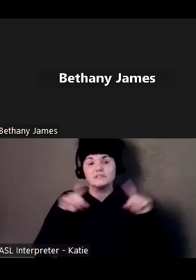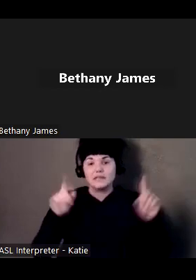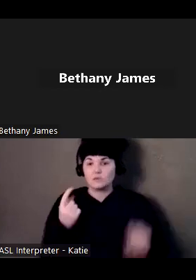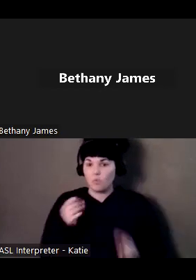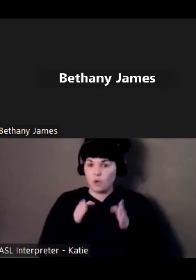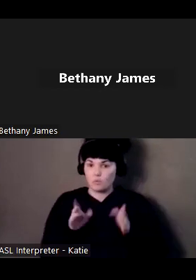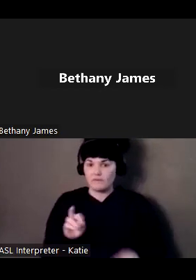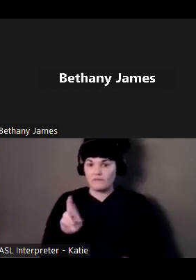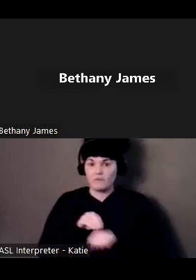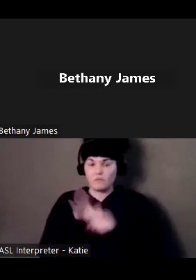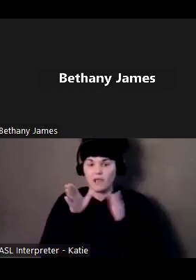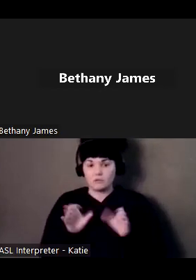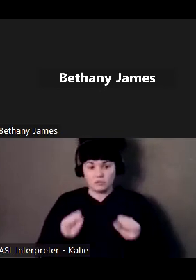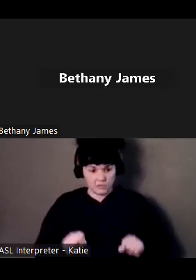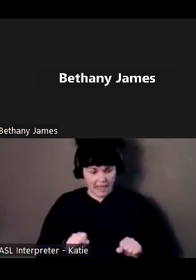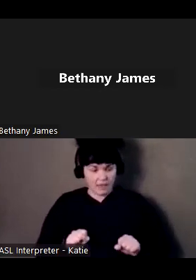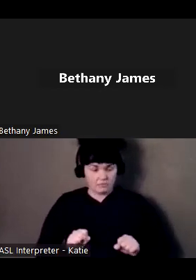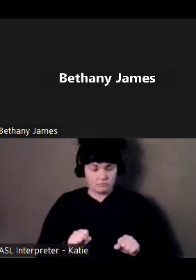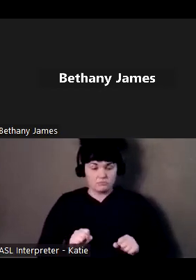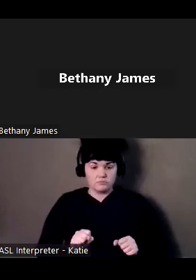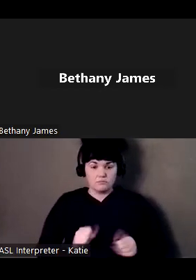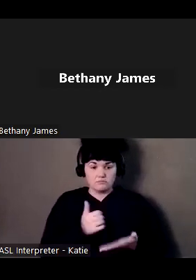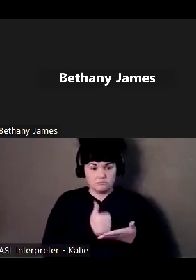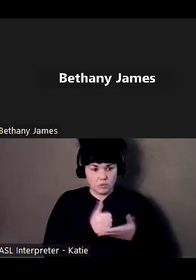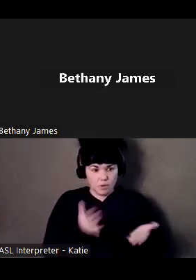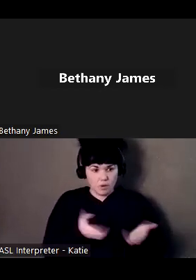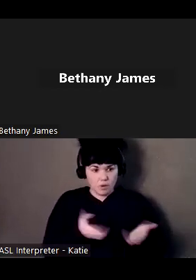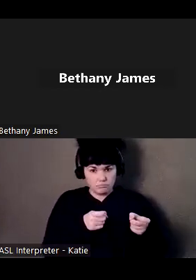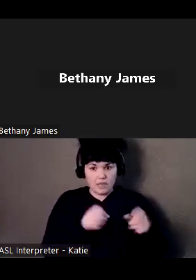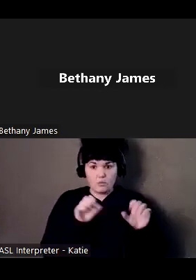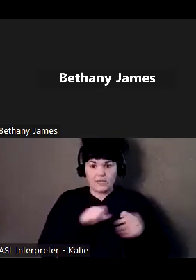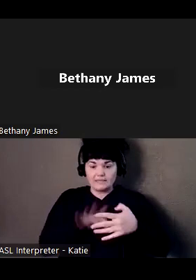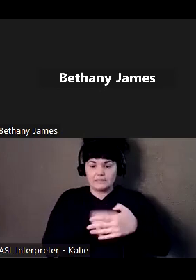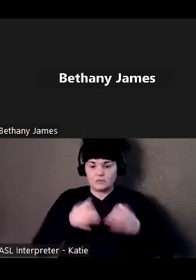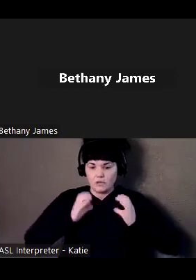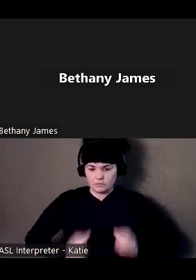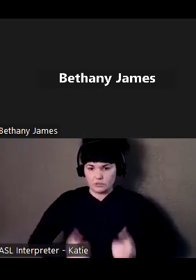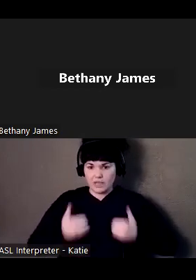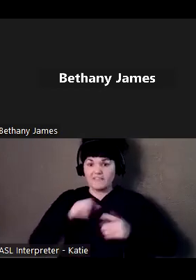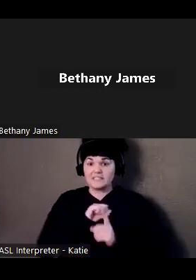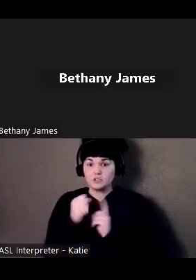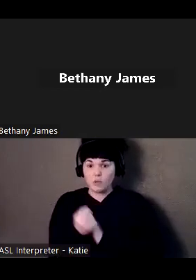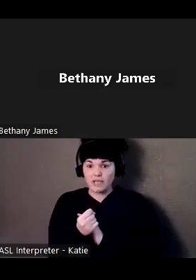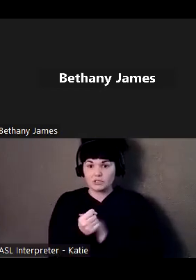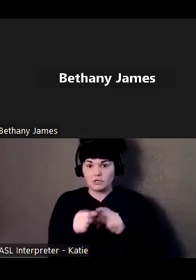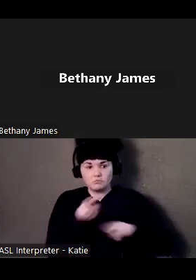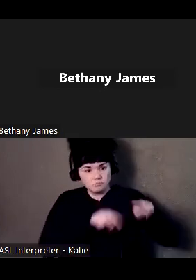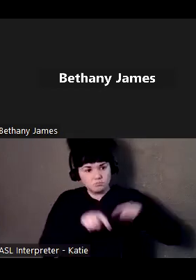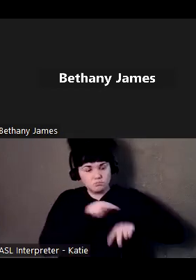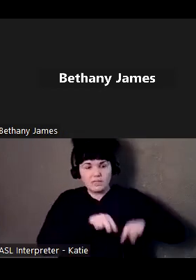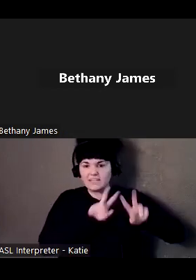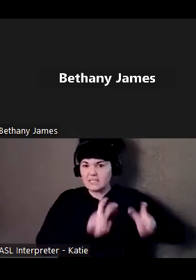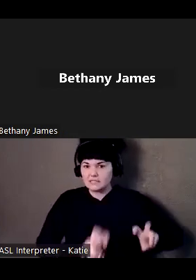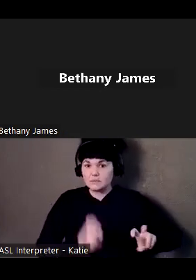counselors can promote that is by arranging for customers to have situational assessments or trial work